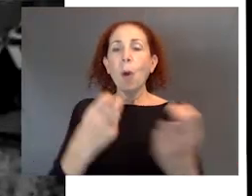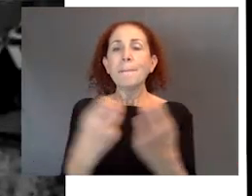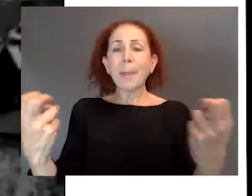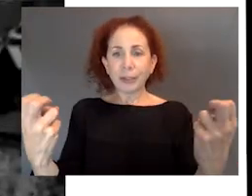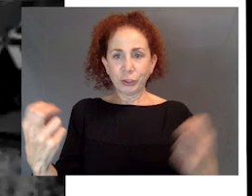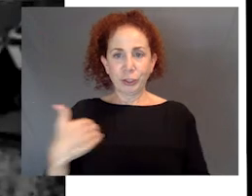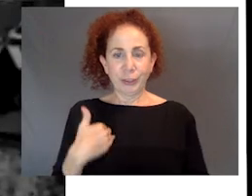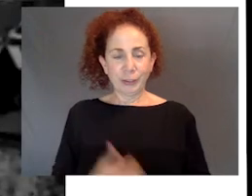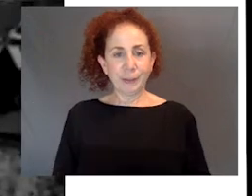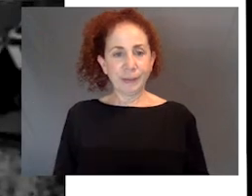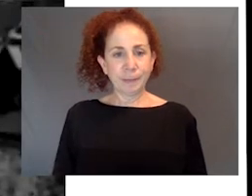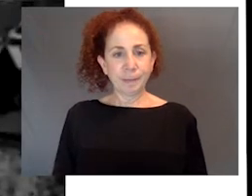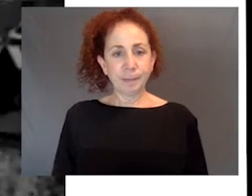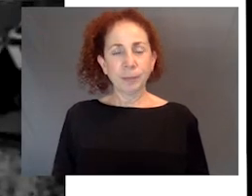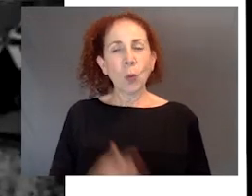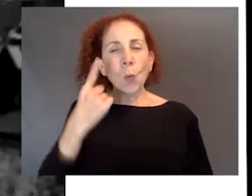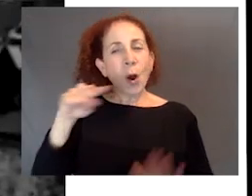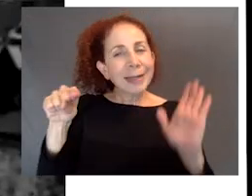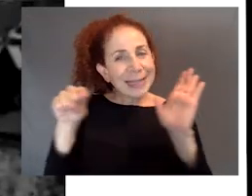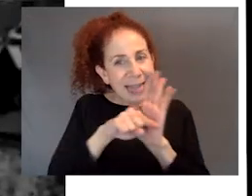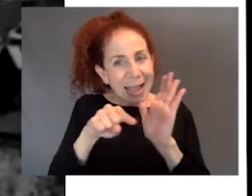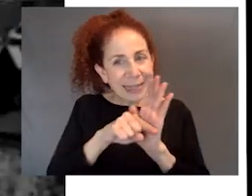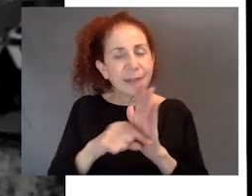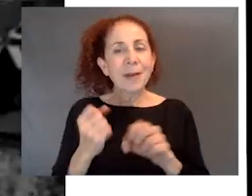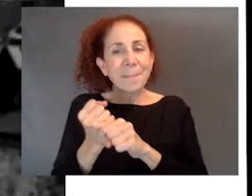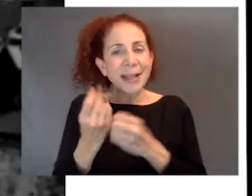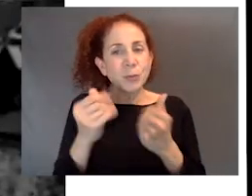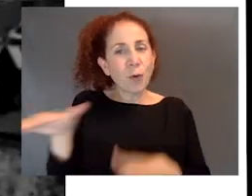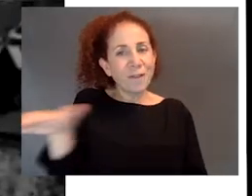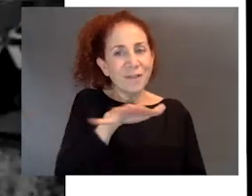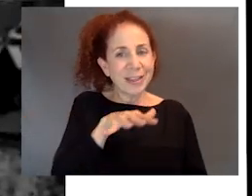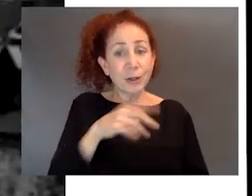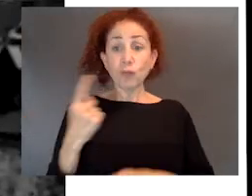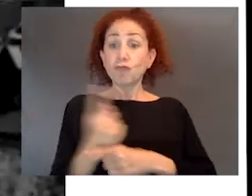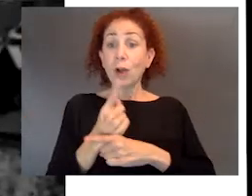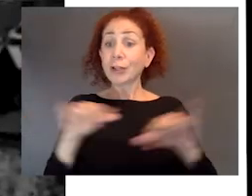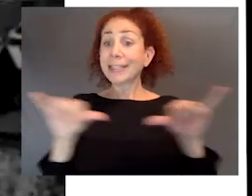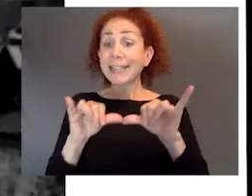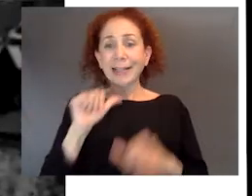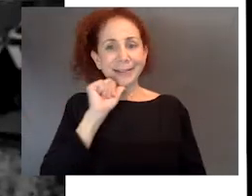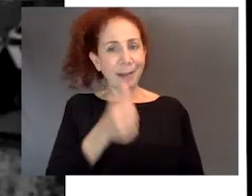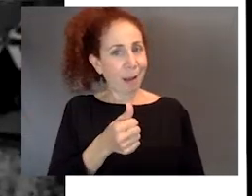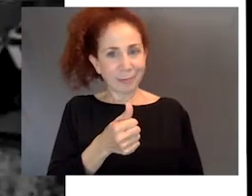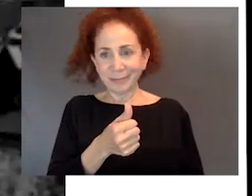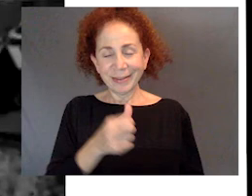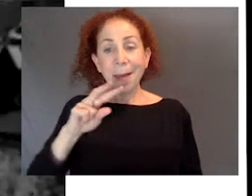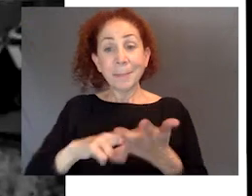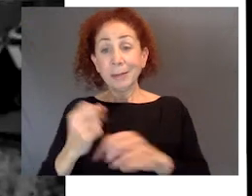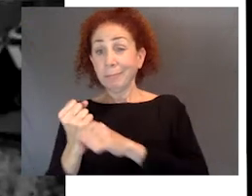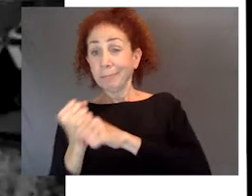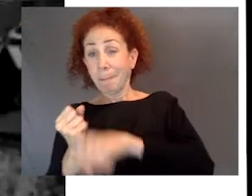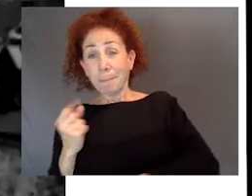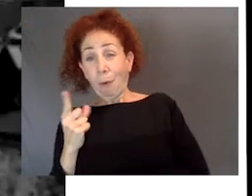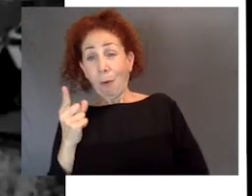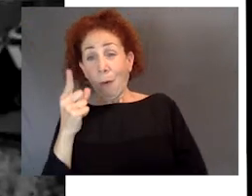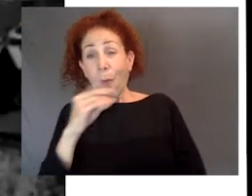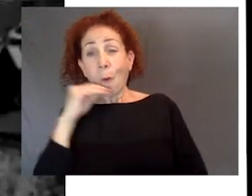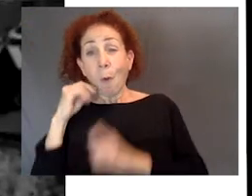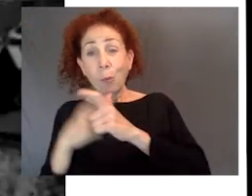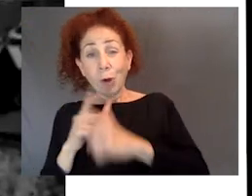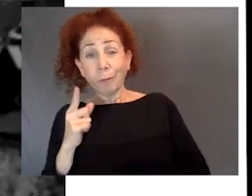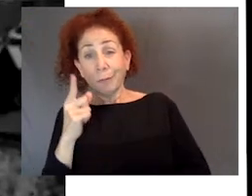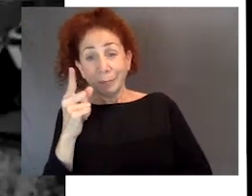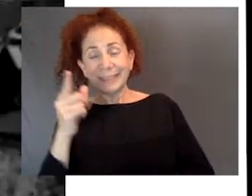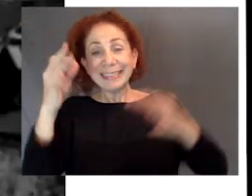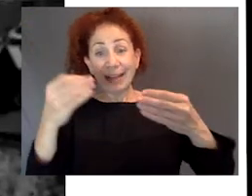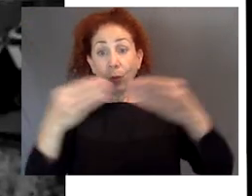base. One negative aspect of the baseball field is that it was not regulation size, which meant that when someone got a home run,